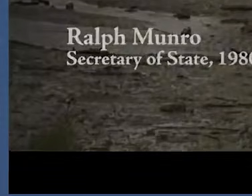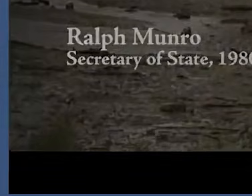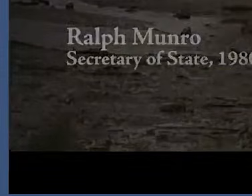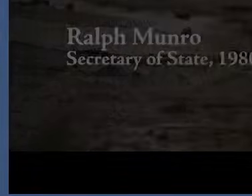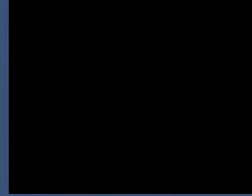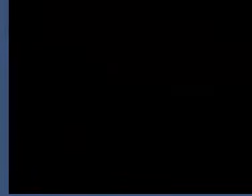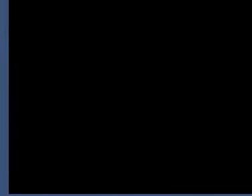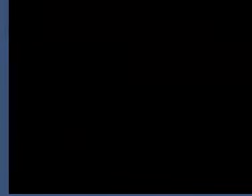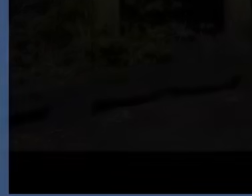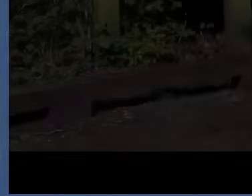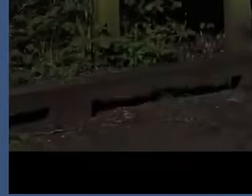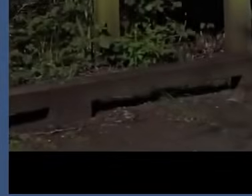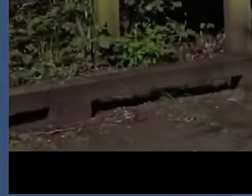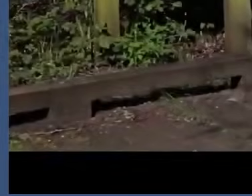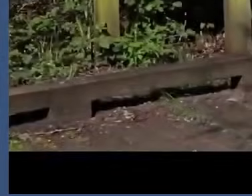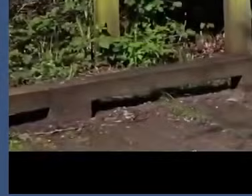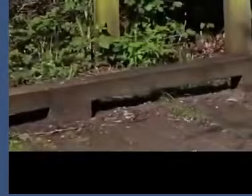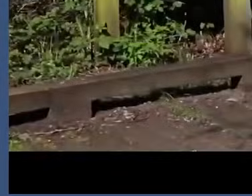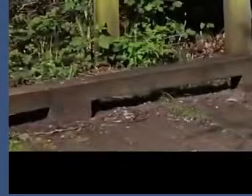this location.